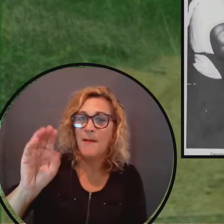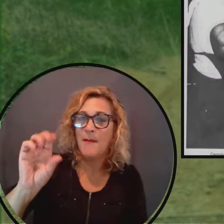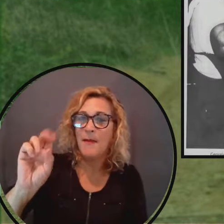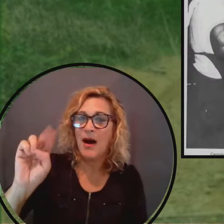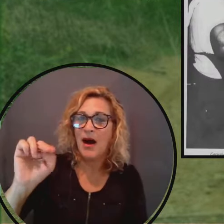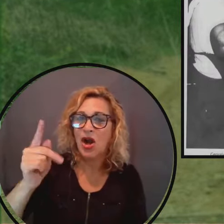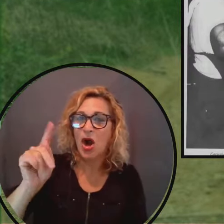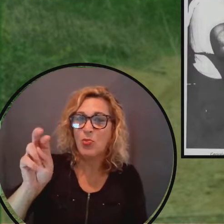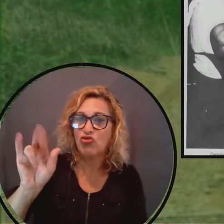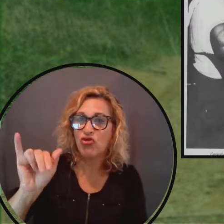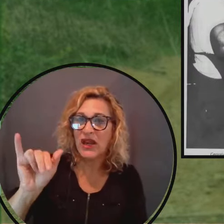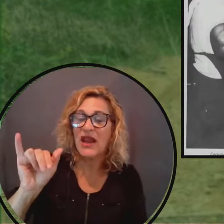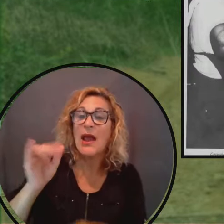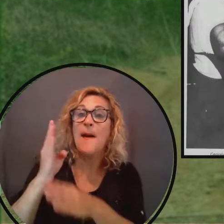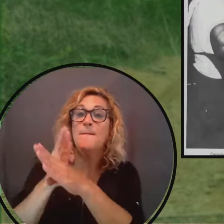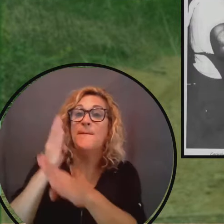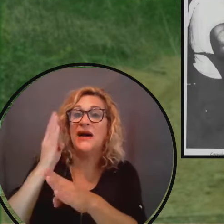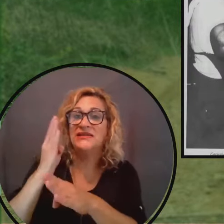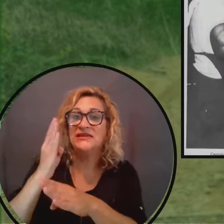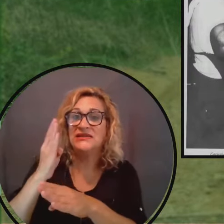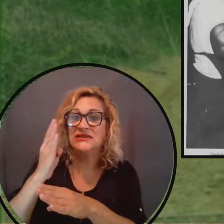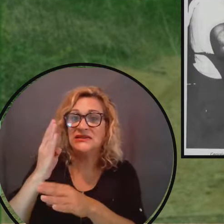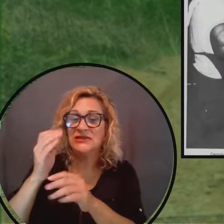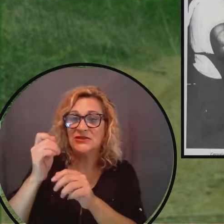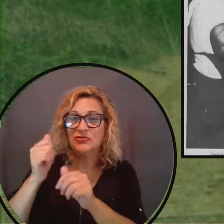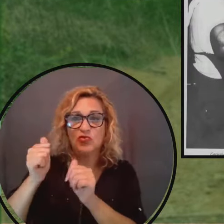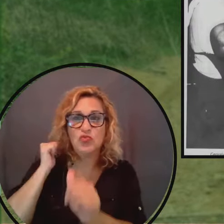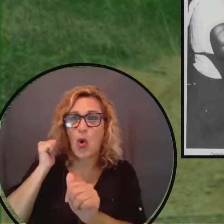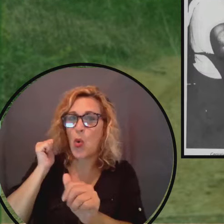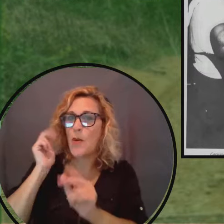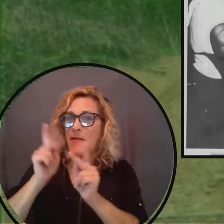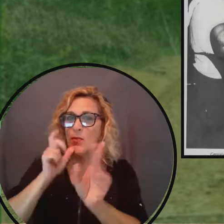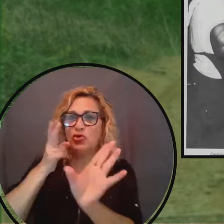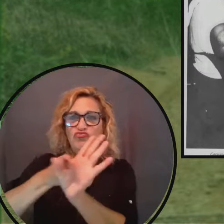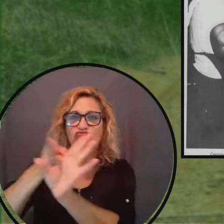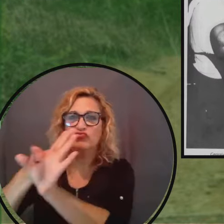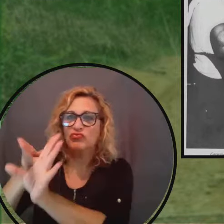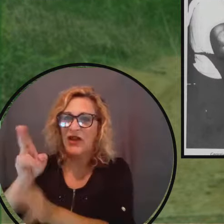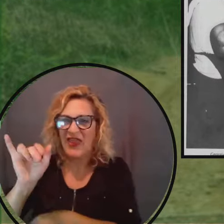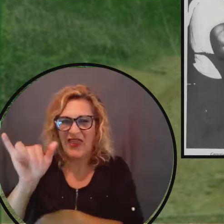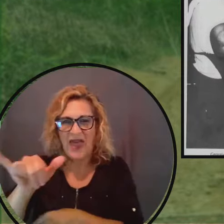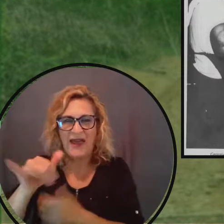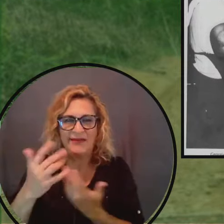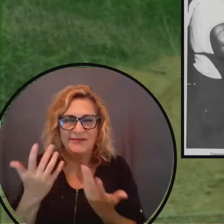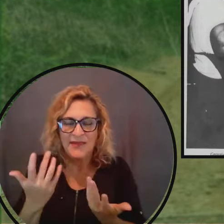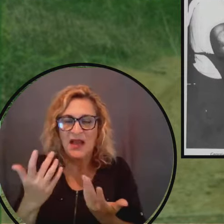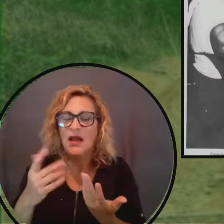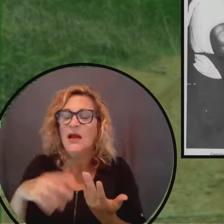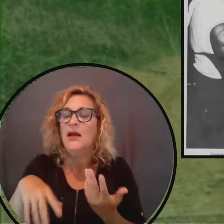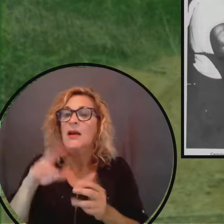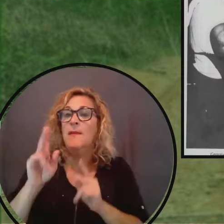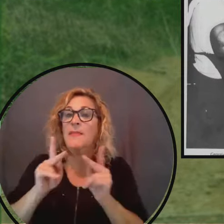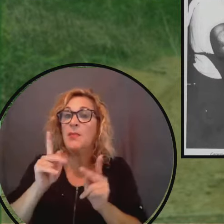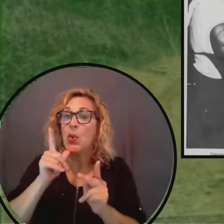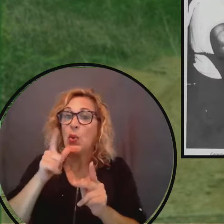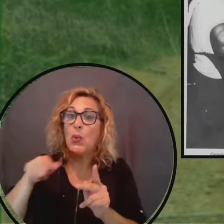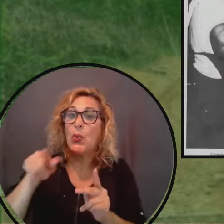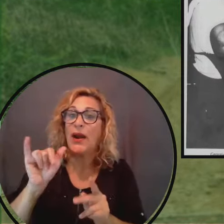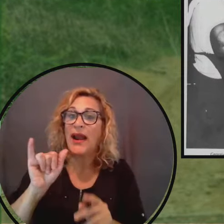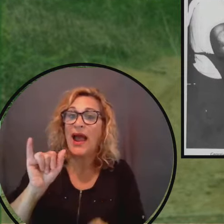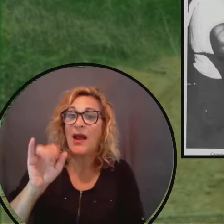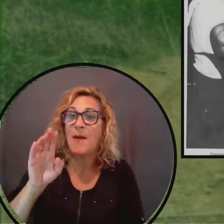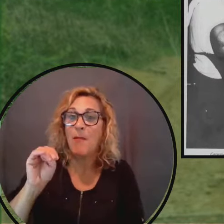where, at least in elementary school, it was narrated to me as kind of being about a couple people like Martin Luther King giving speeches